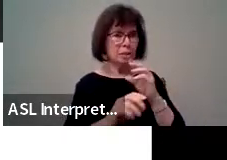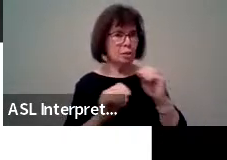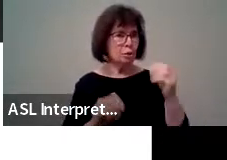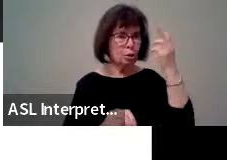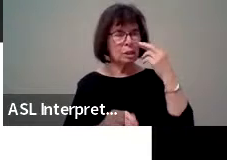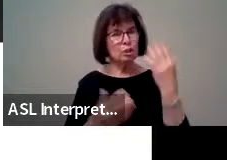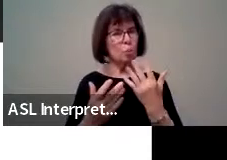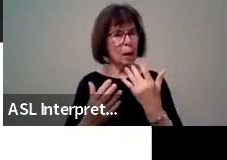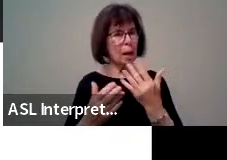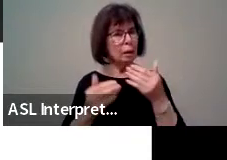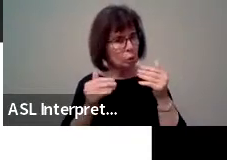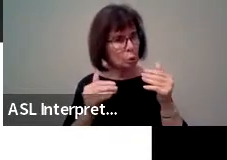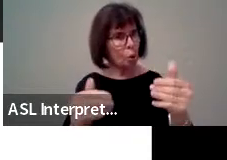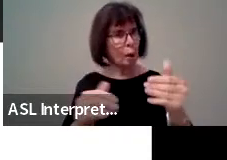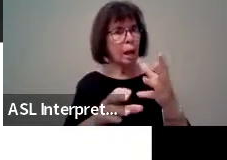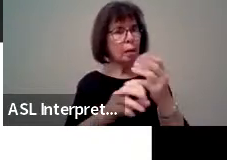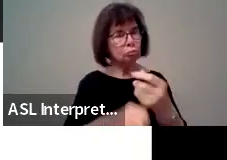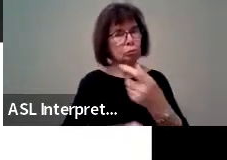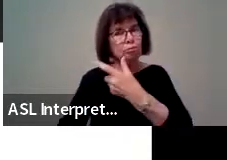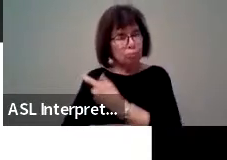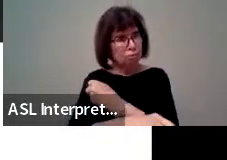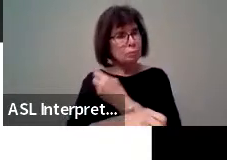that protection now. So